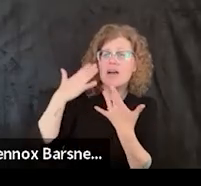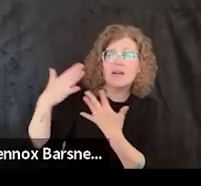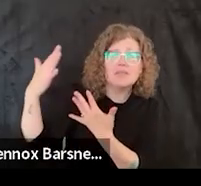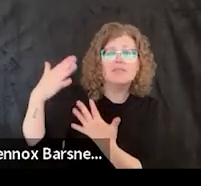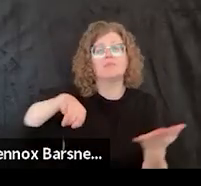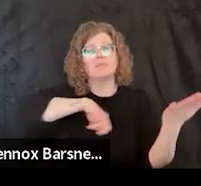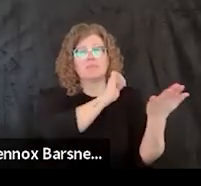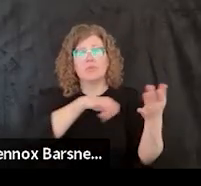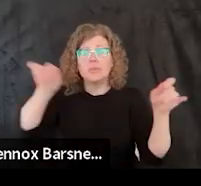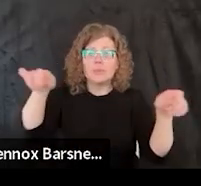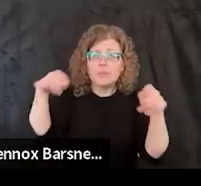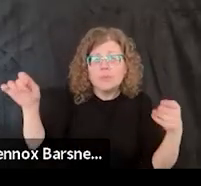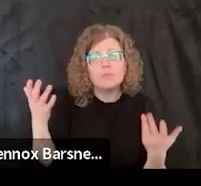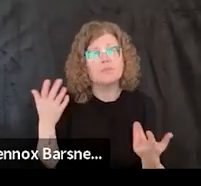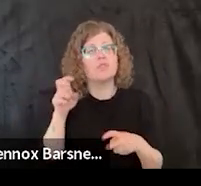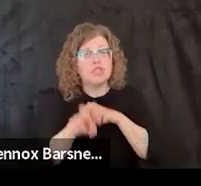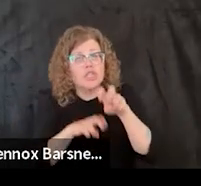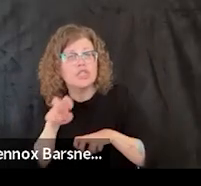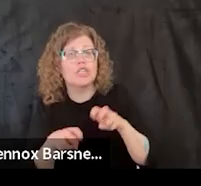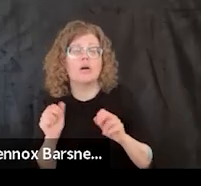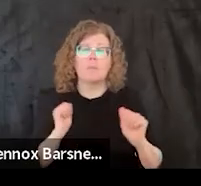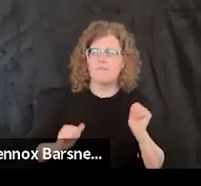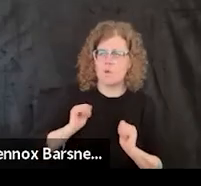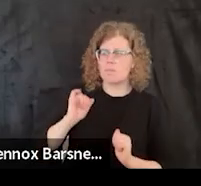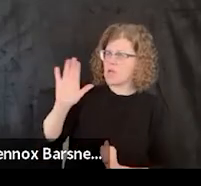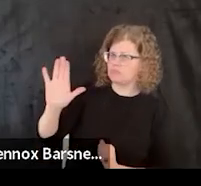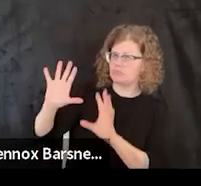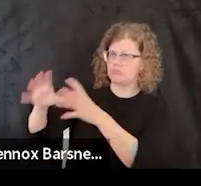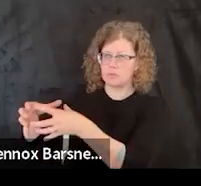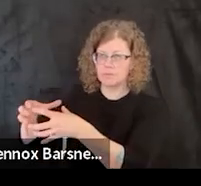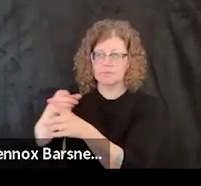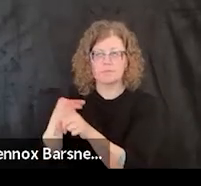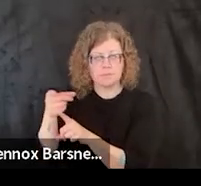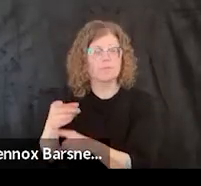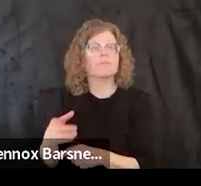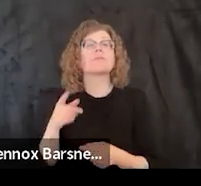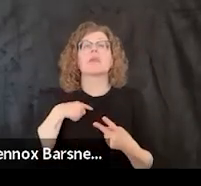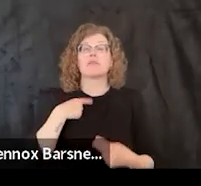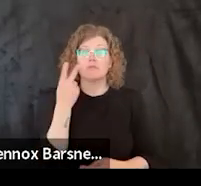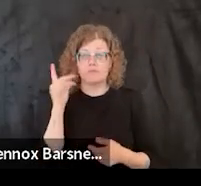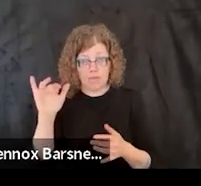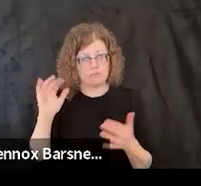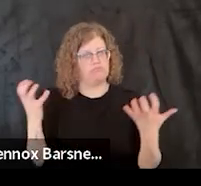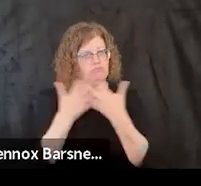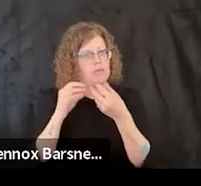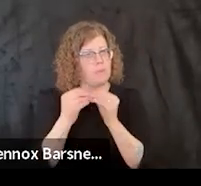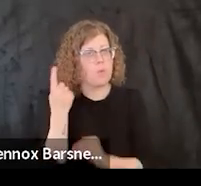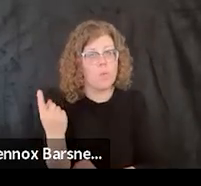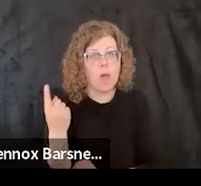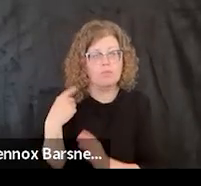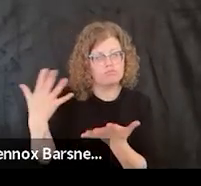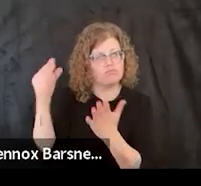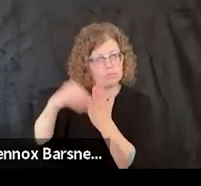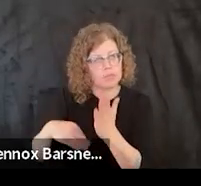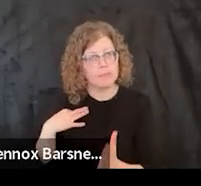performance, etc., should apply to Stream 1. Stream 2 applicants who are applying for